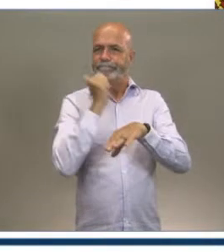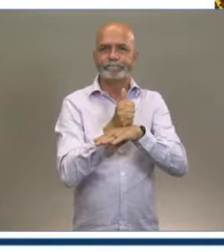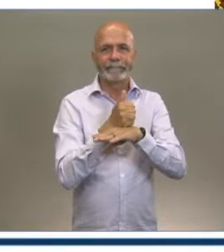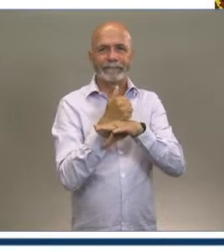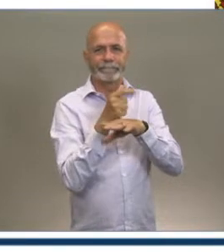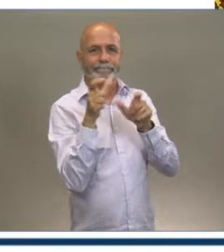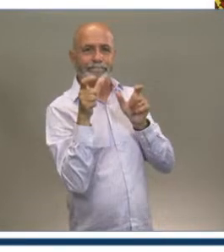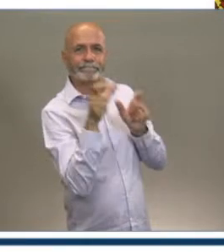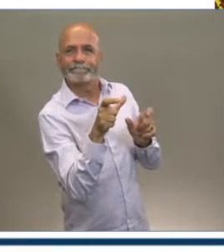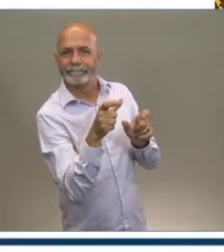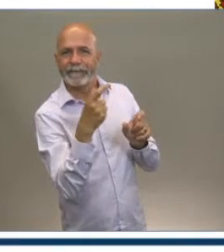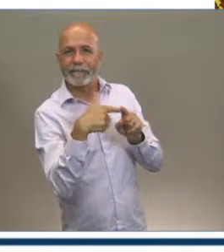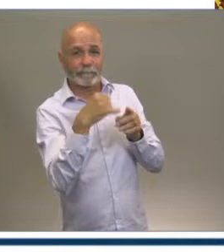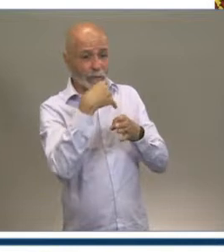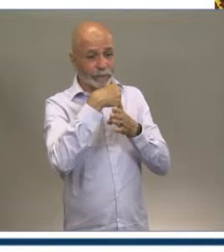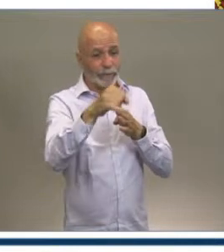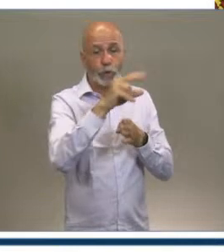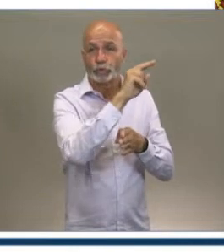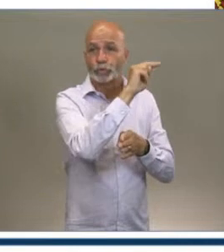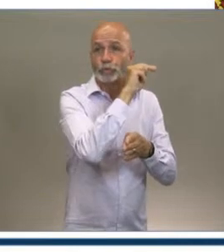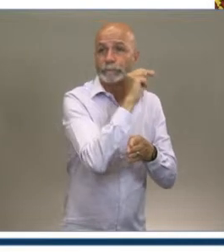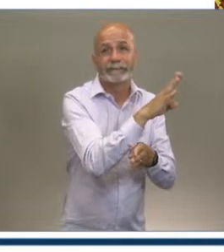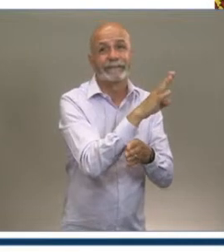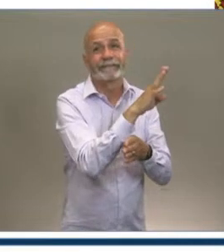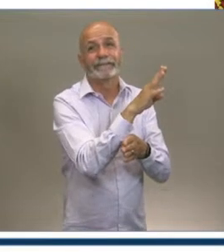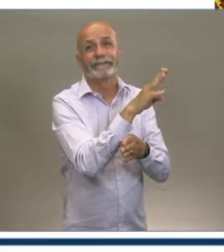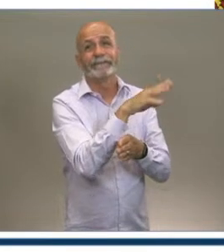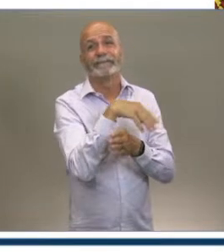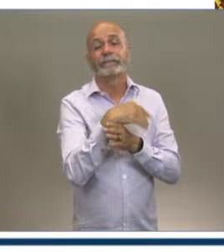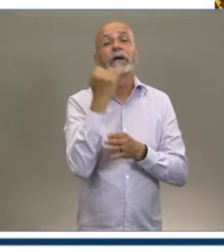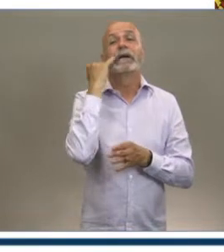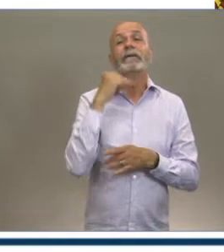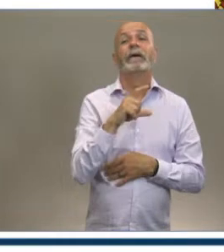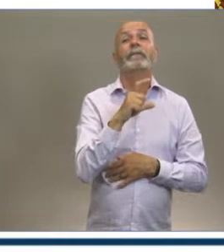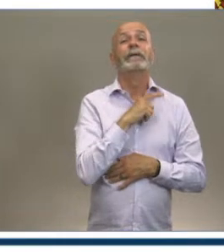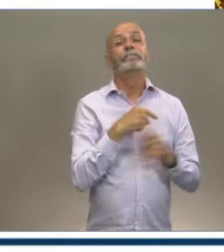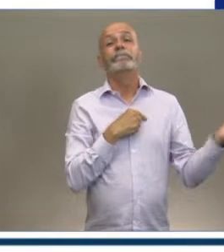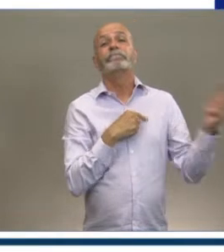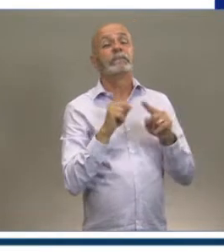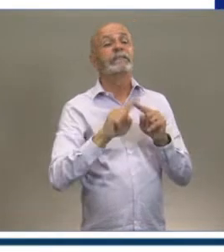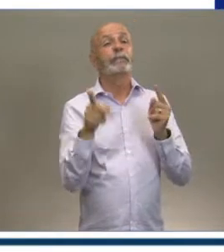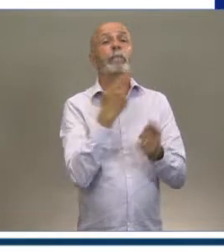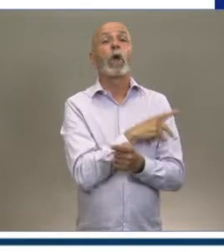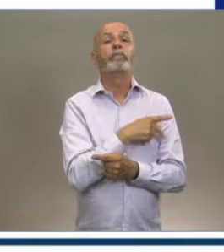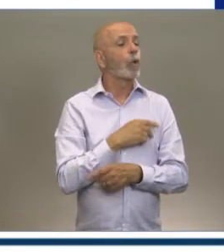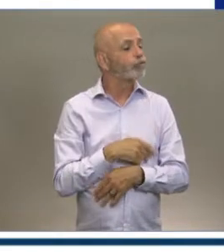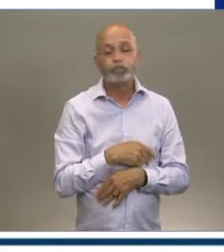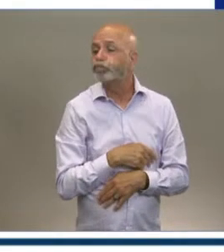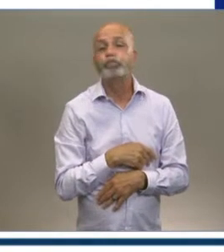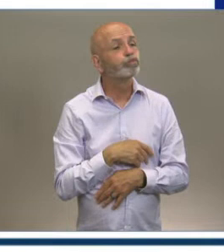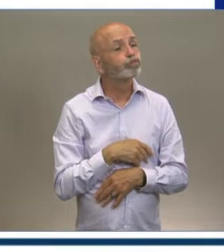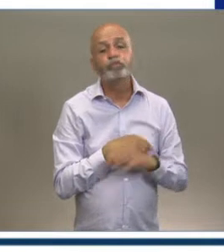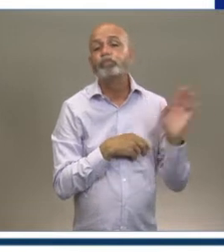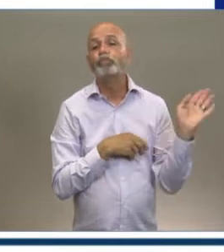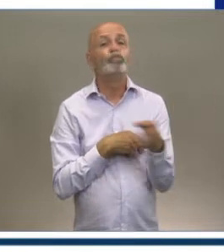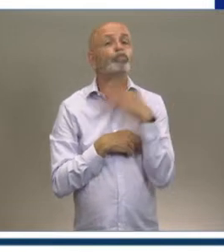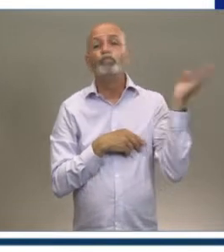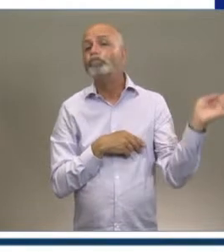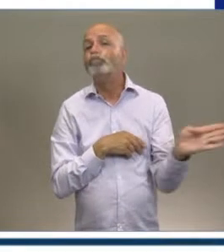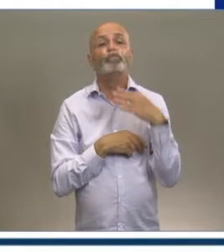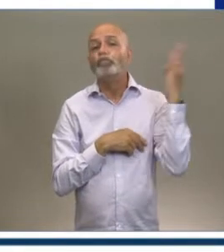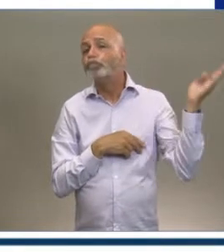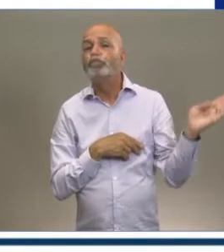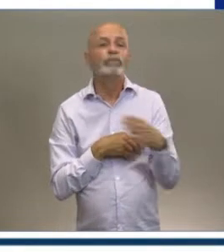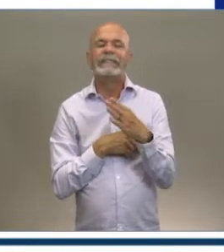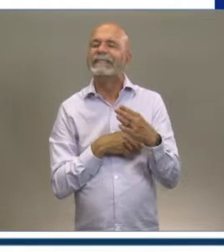border, my understanding is there's just spot checking, people coming from all different provinces. So the process will remain in place,